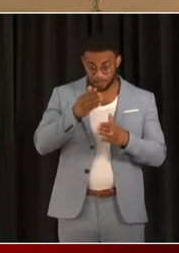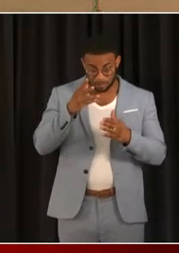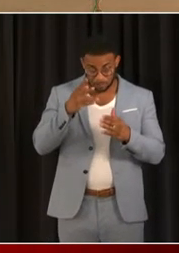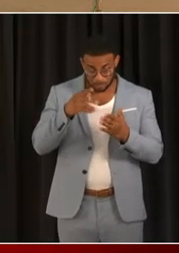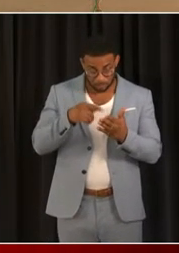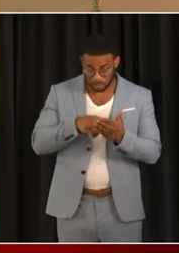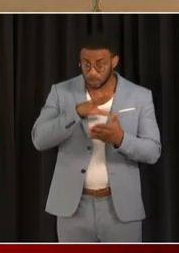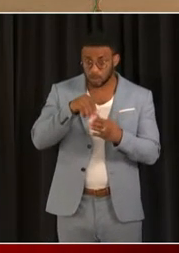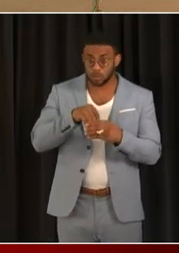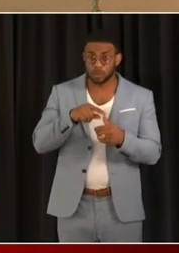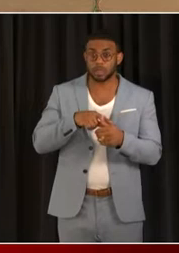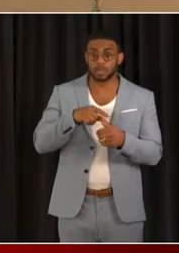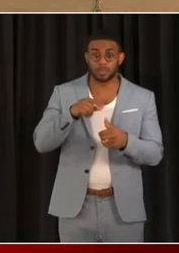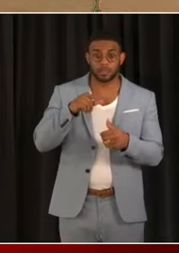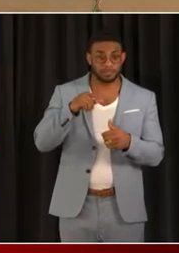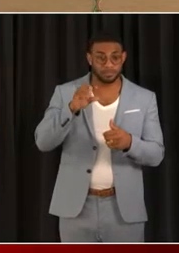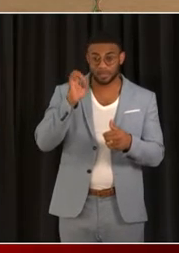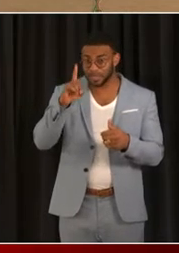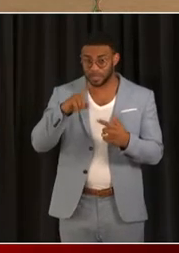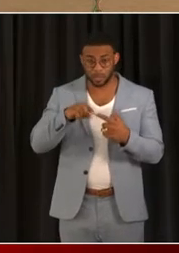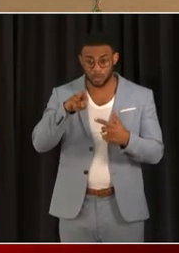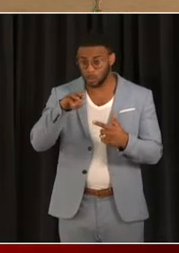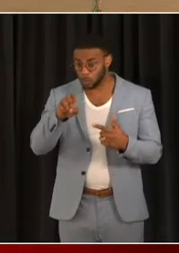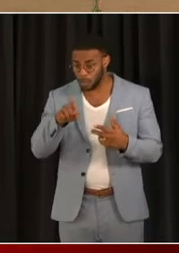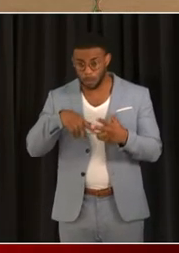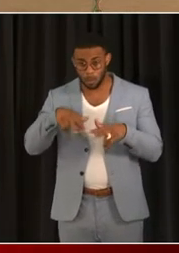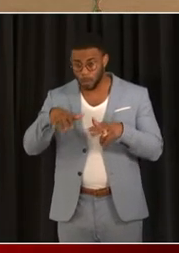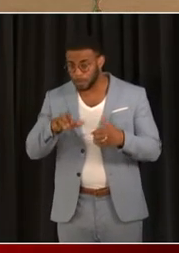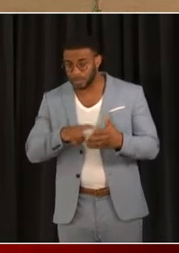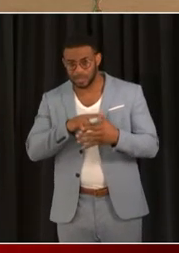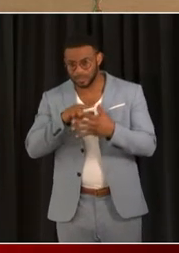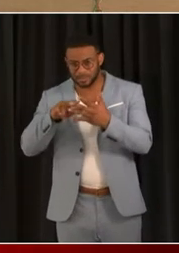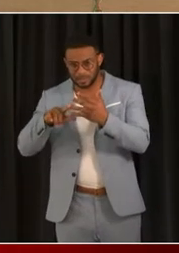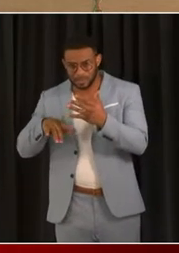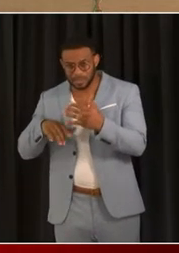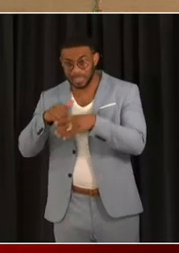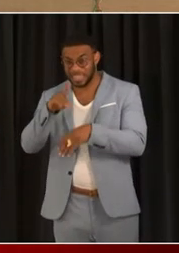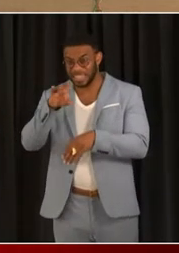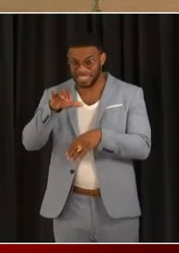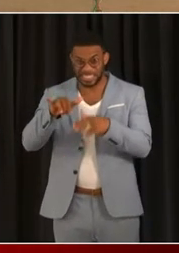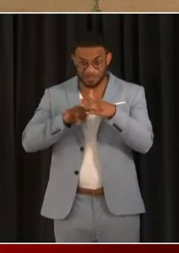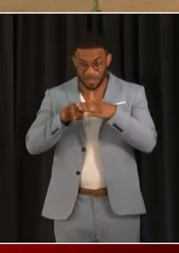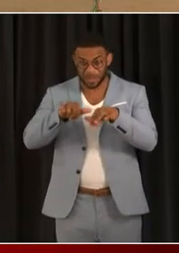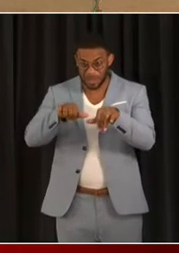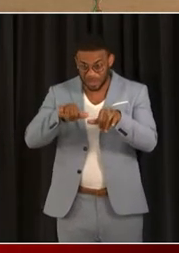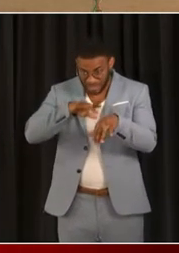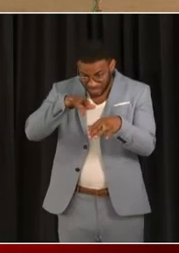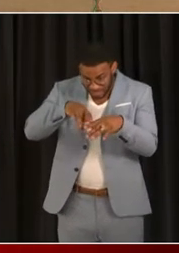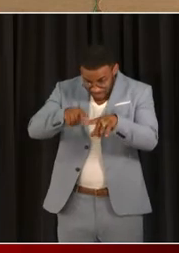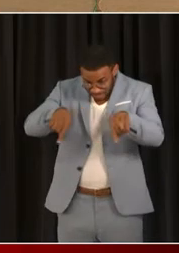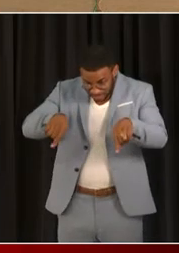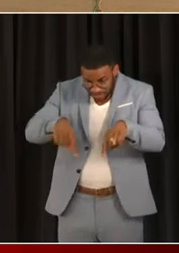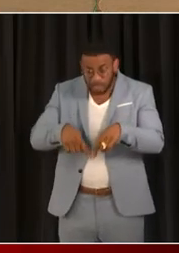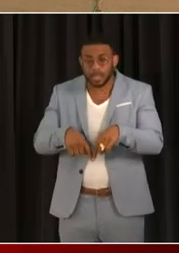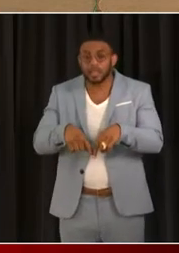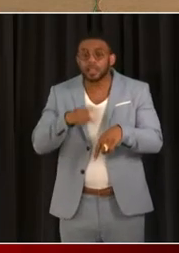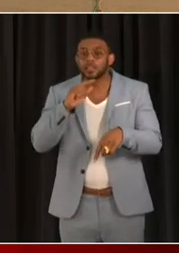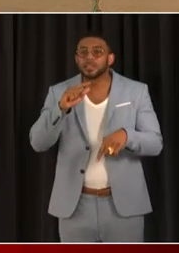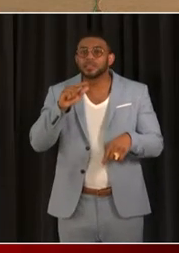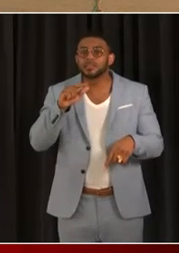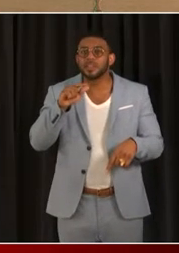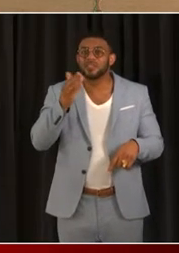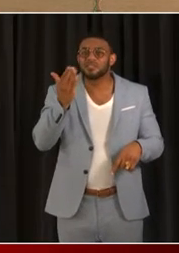for education, crime, walkability. That's but in the D.C. metro in particular, there's